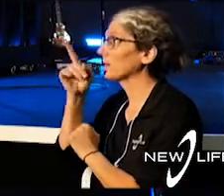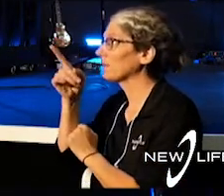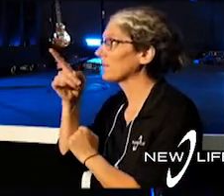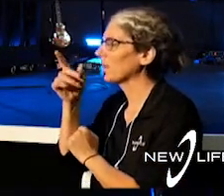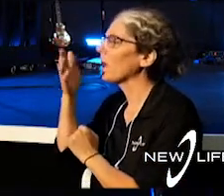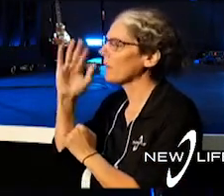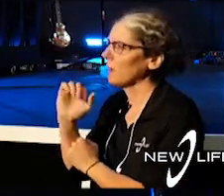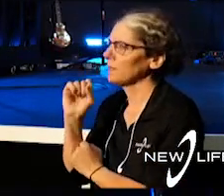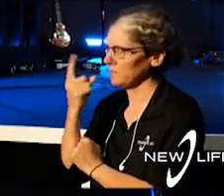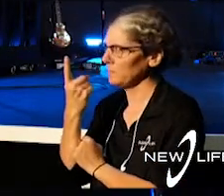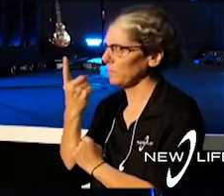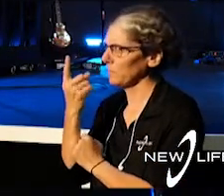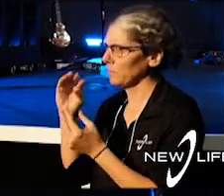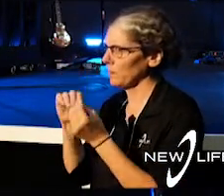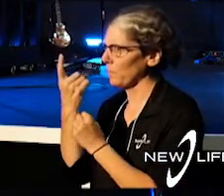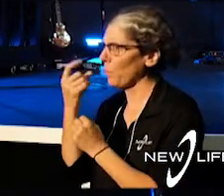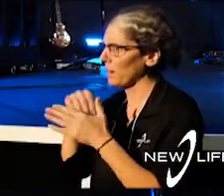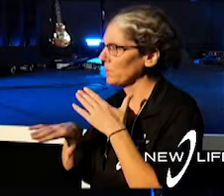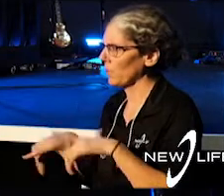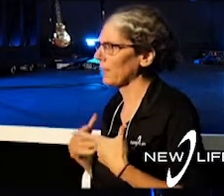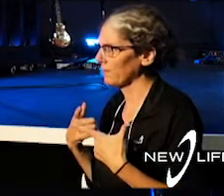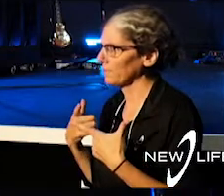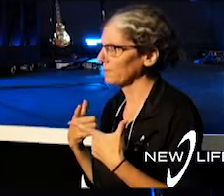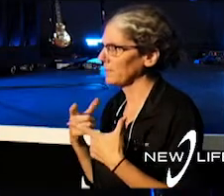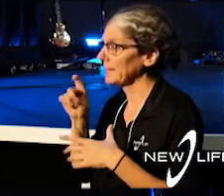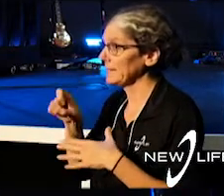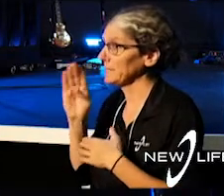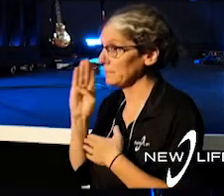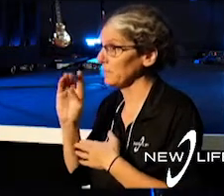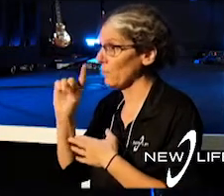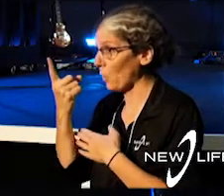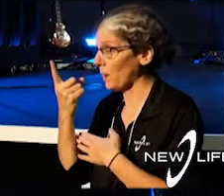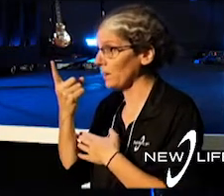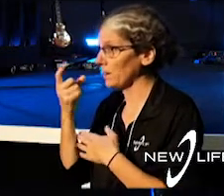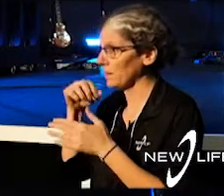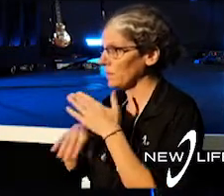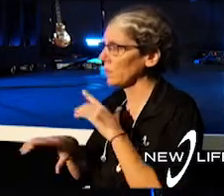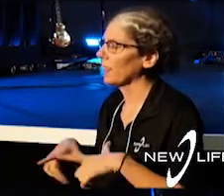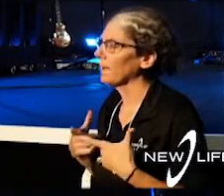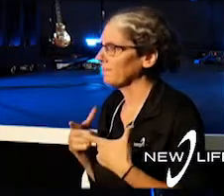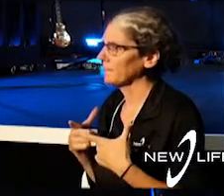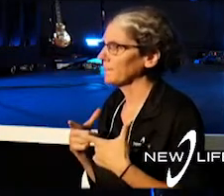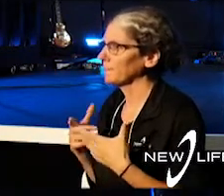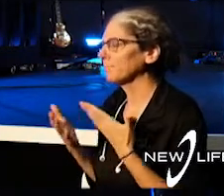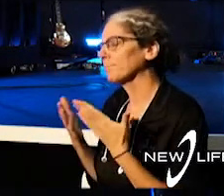Him. And number three, have you received God's grace?